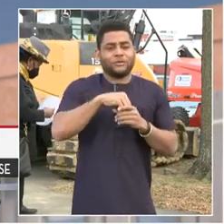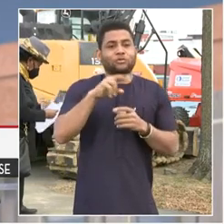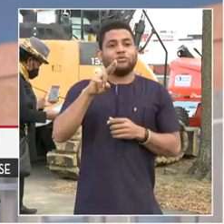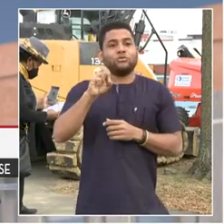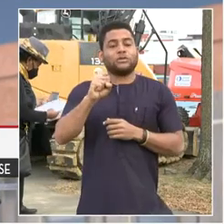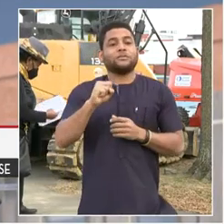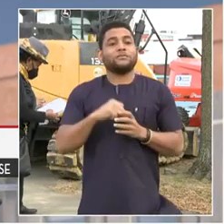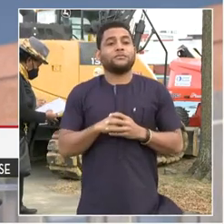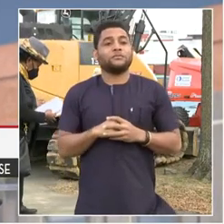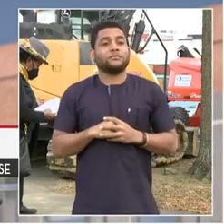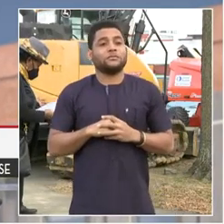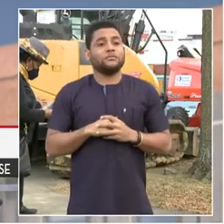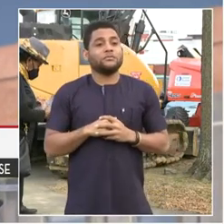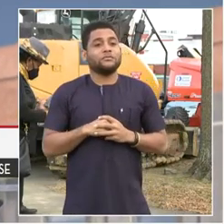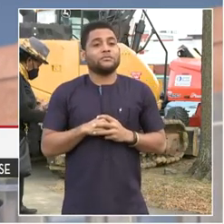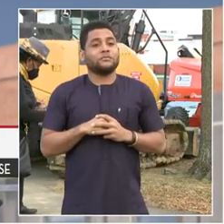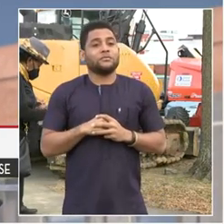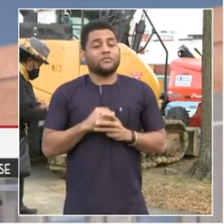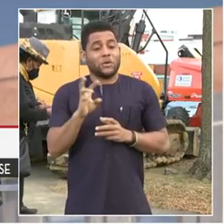We are